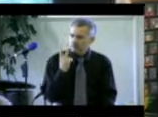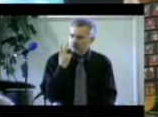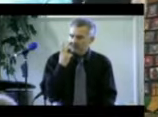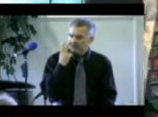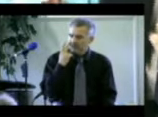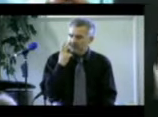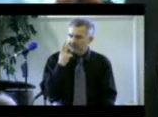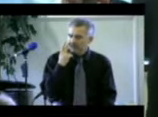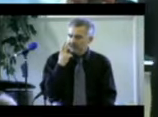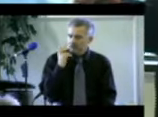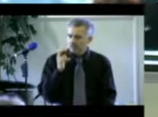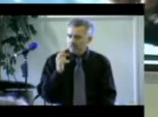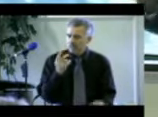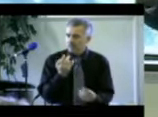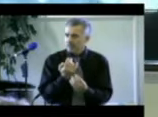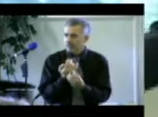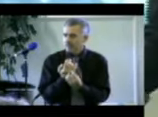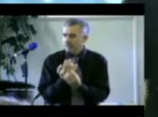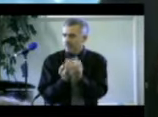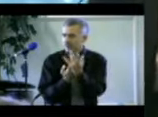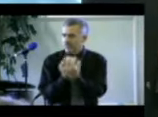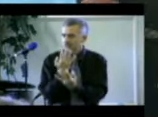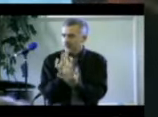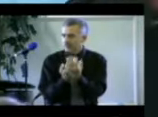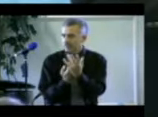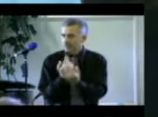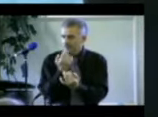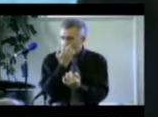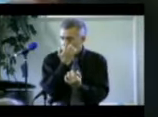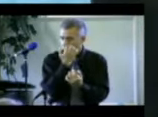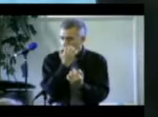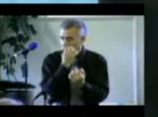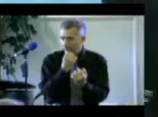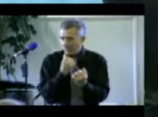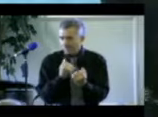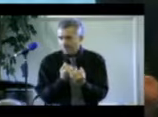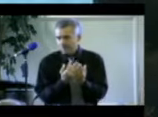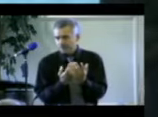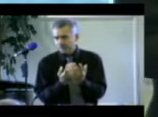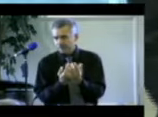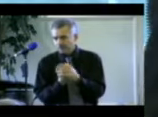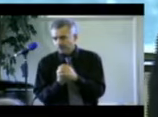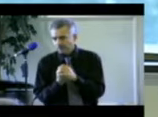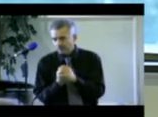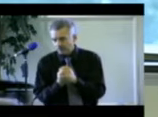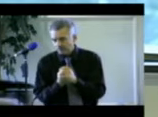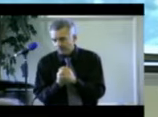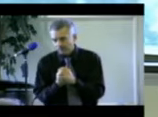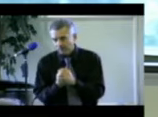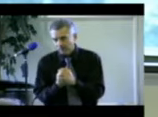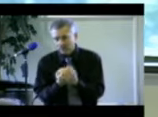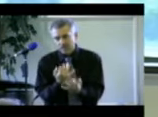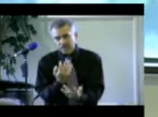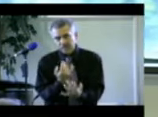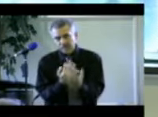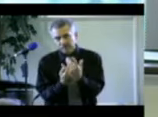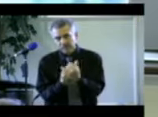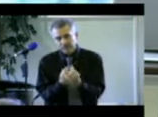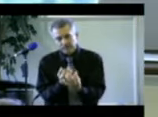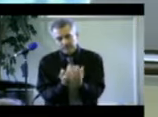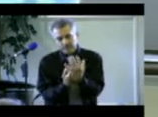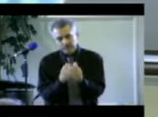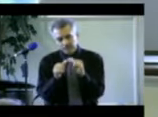that this fire is the entire bush and it's not being consumed.